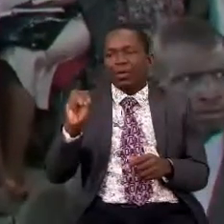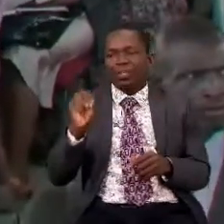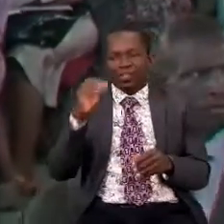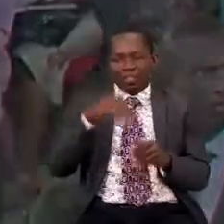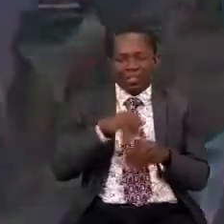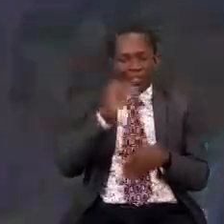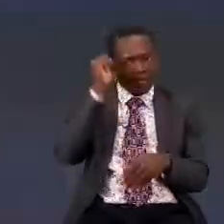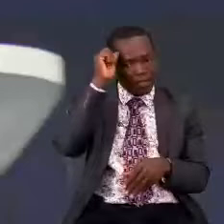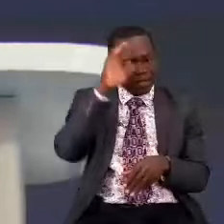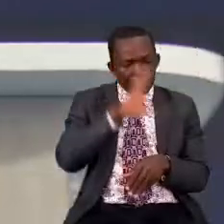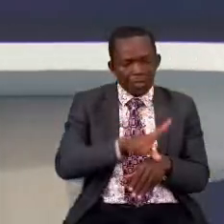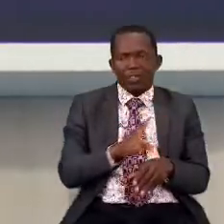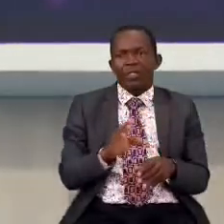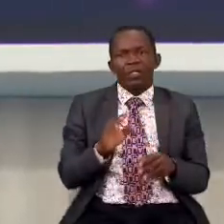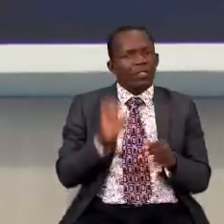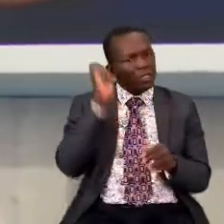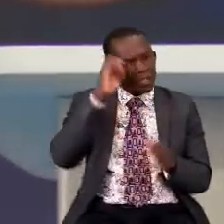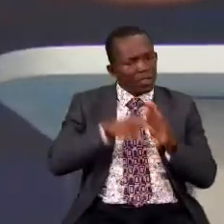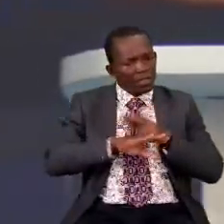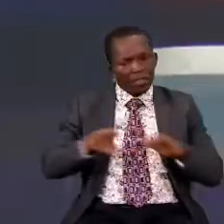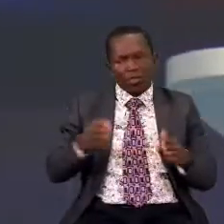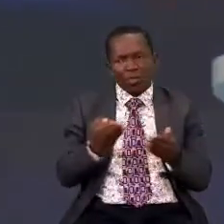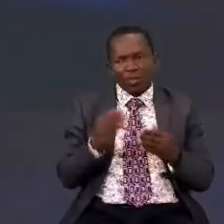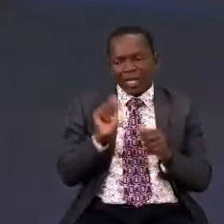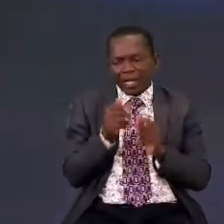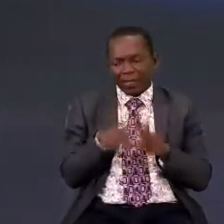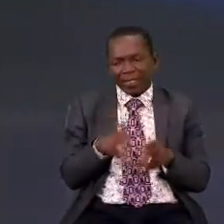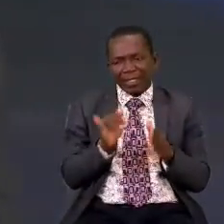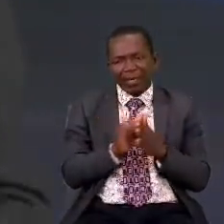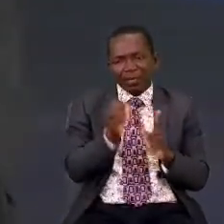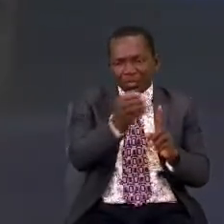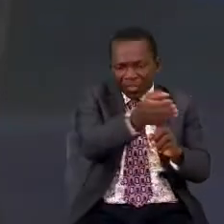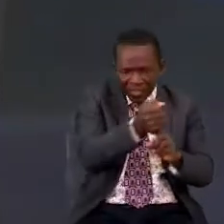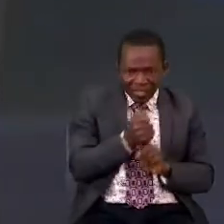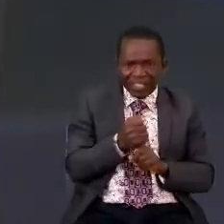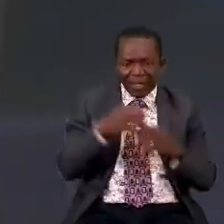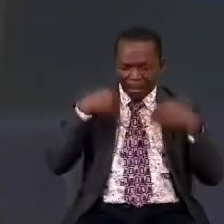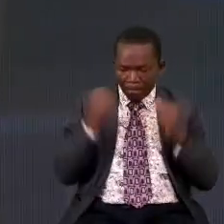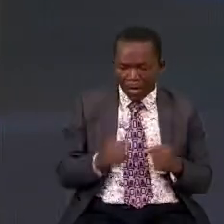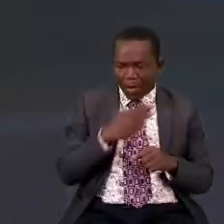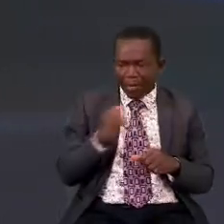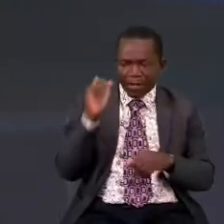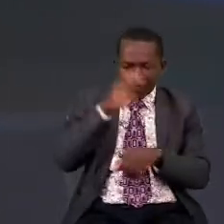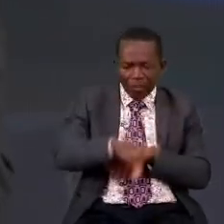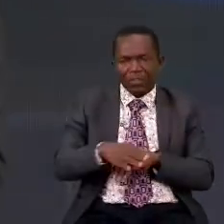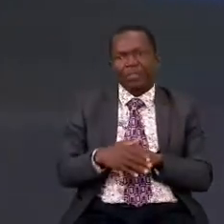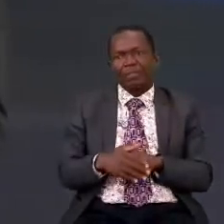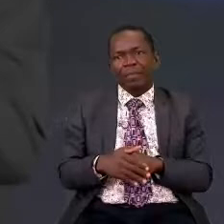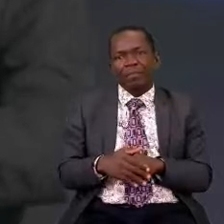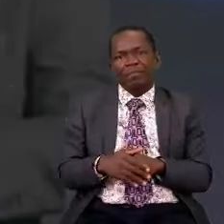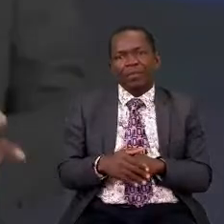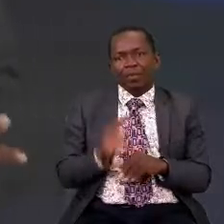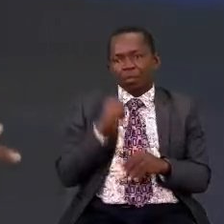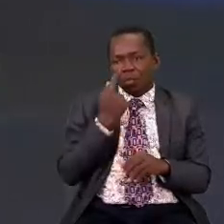I call the shots, and I make myself, if you people don't know my quality and my